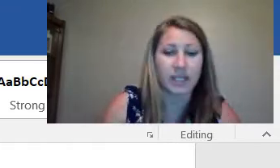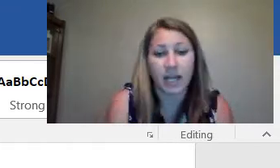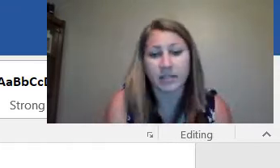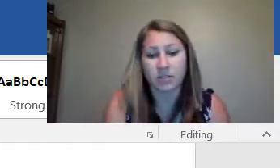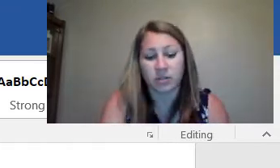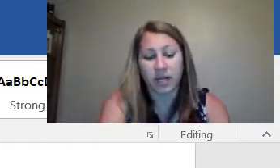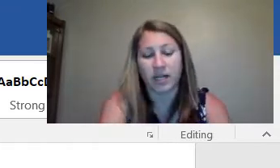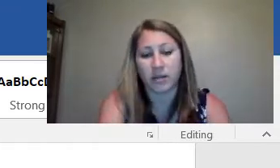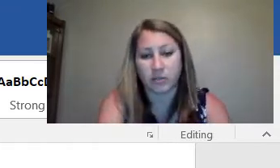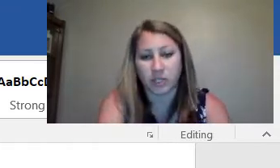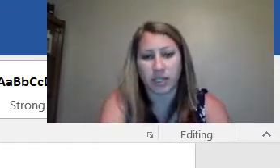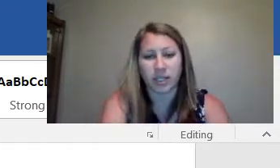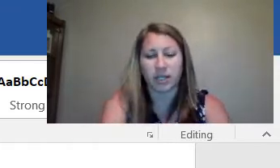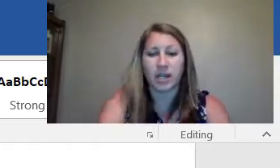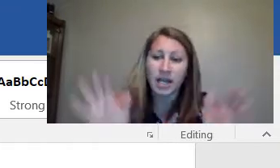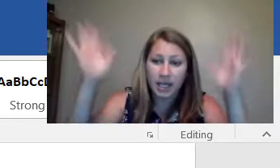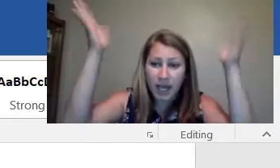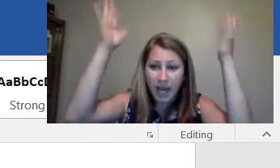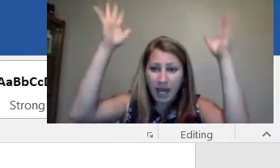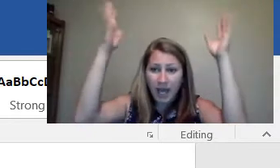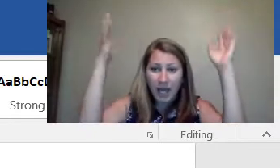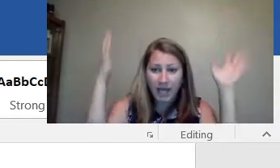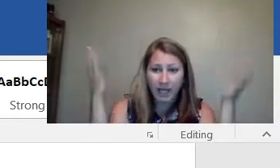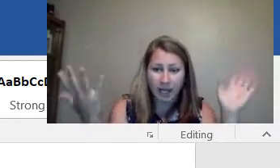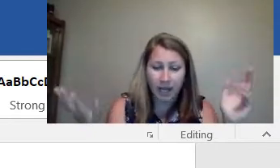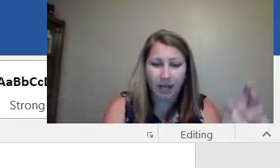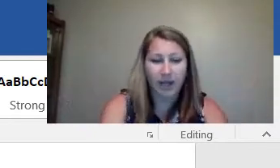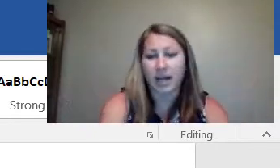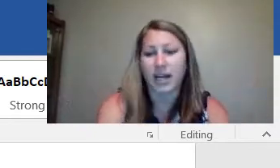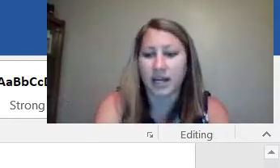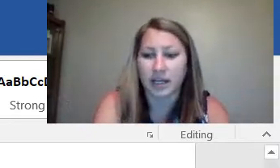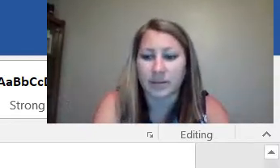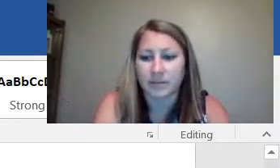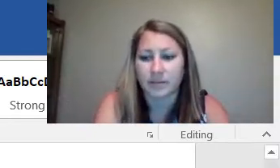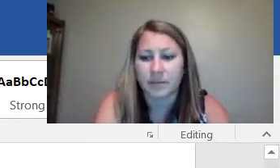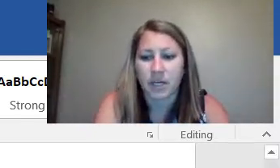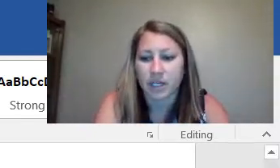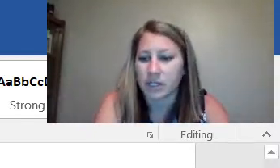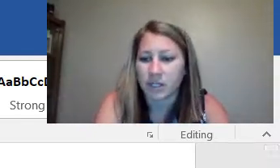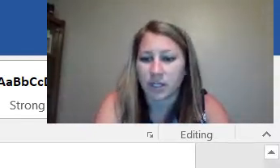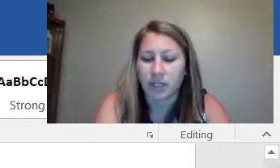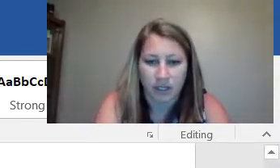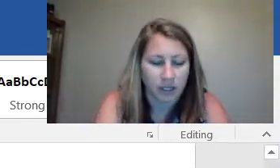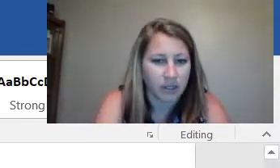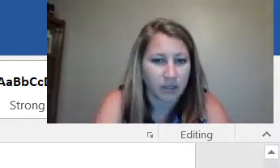day. Let's do the hello cheer. Yay, Eli!